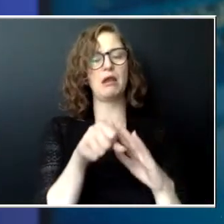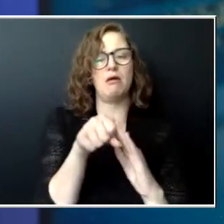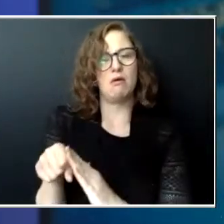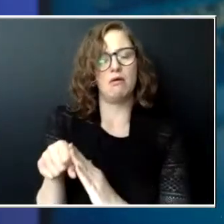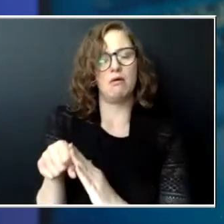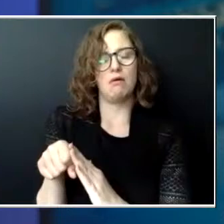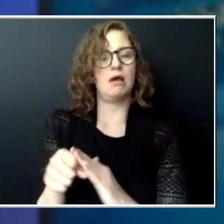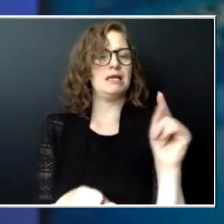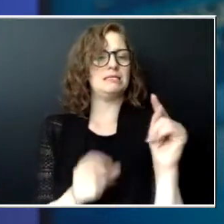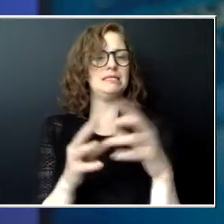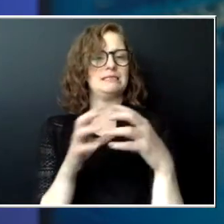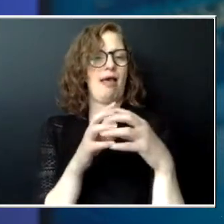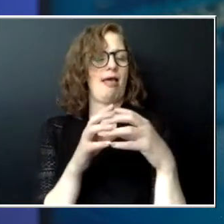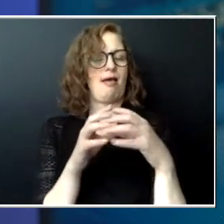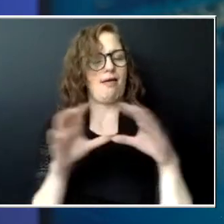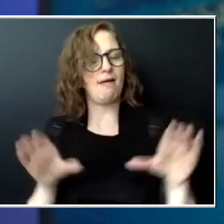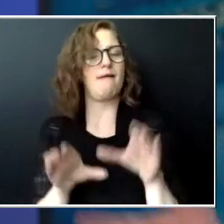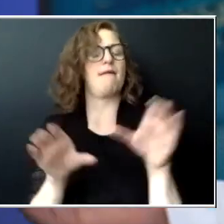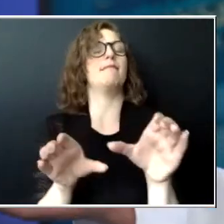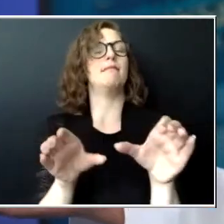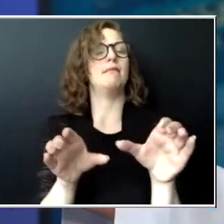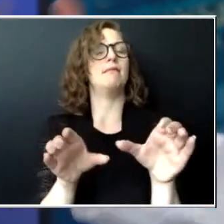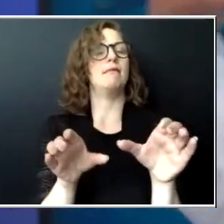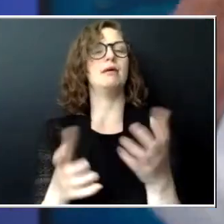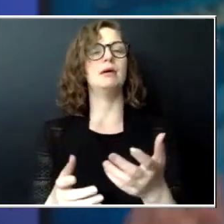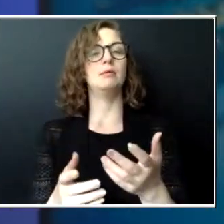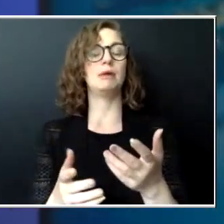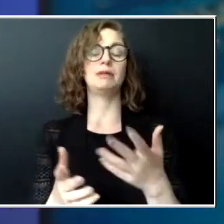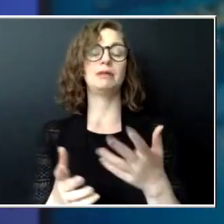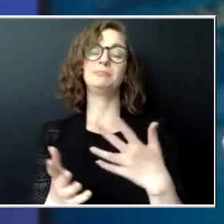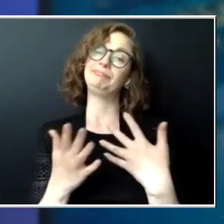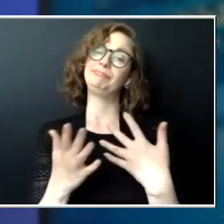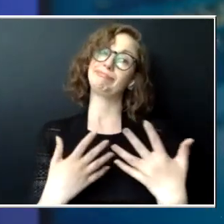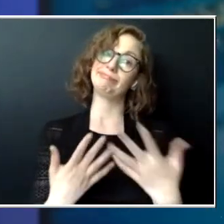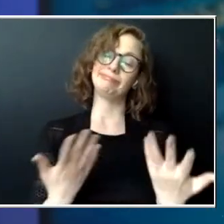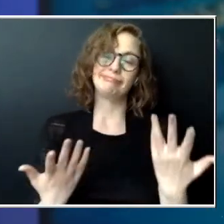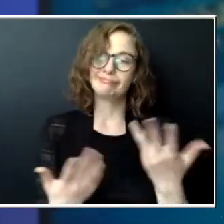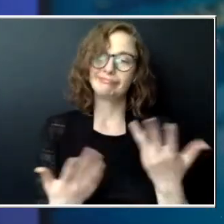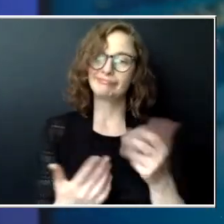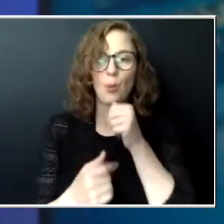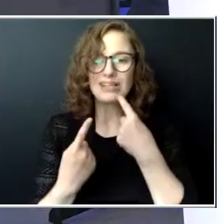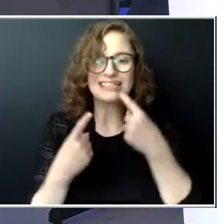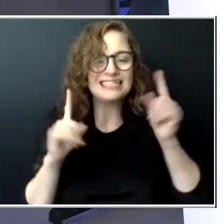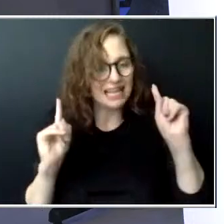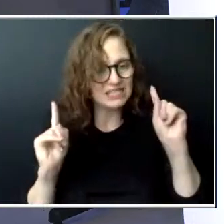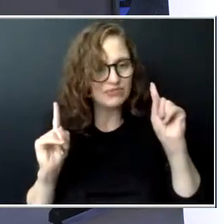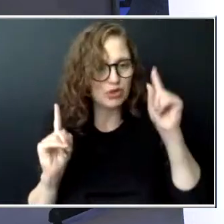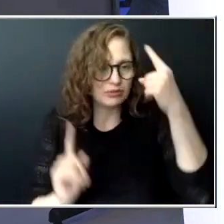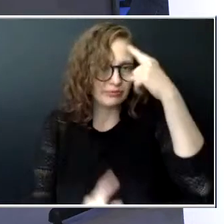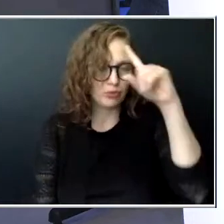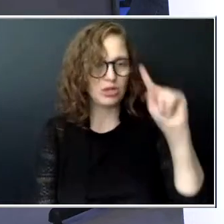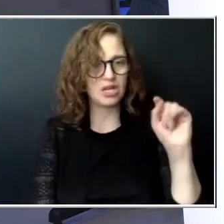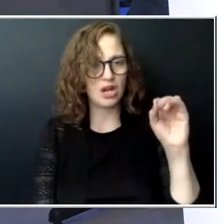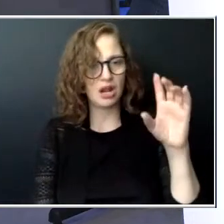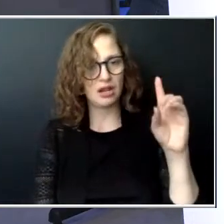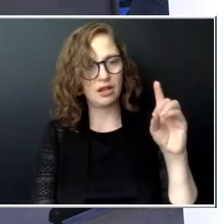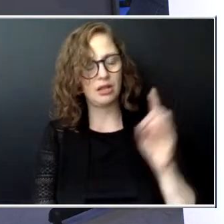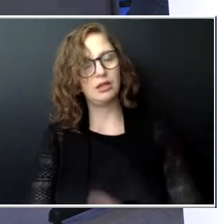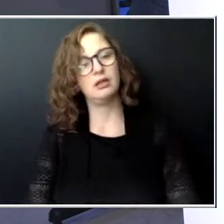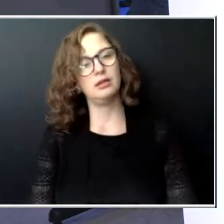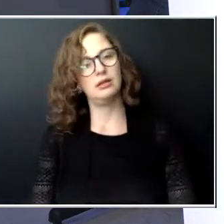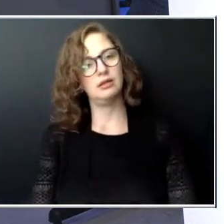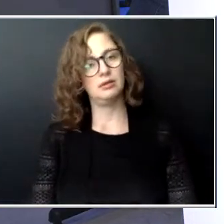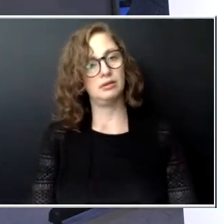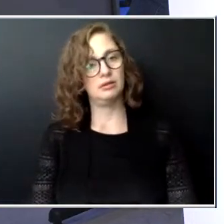also be the case. But at any rate, it didn't. So And the odds were, we had numbers on